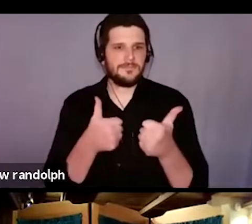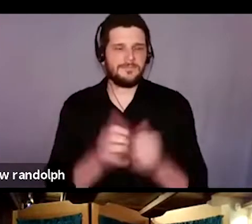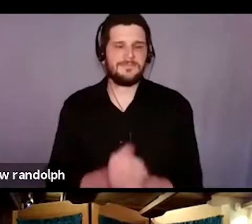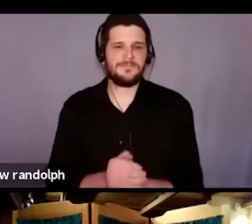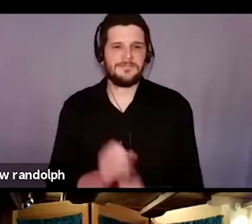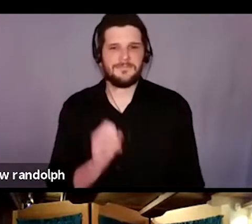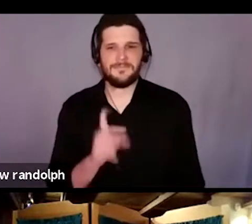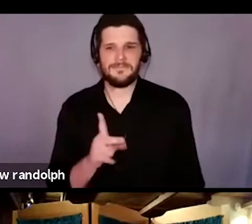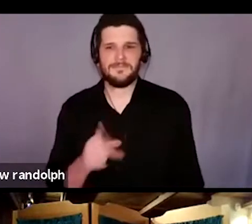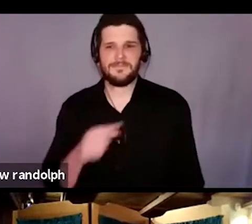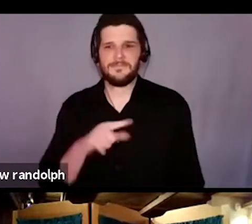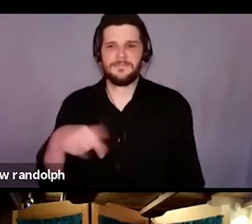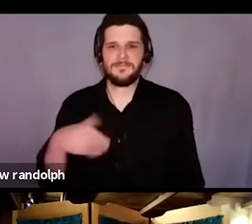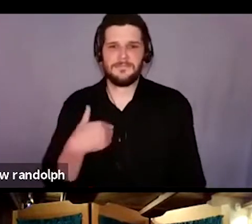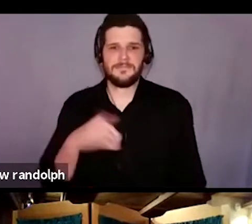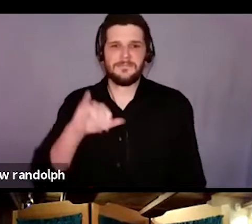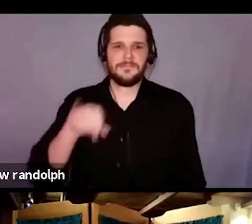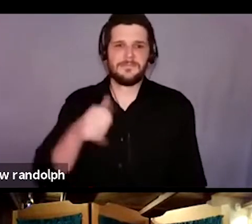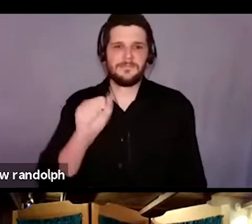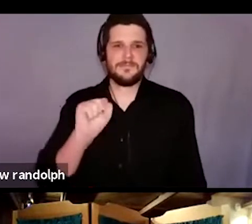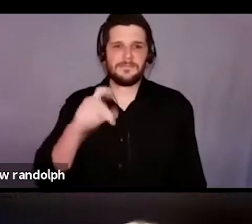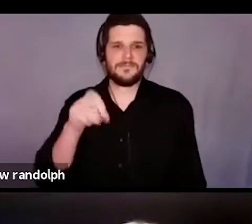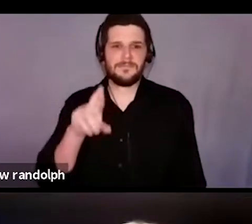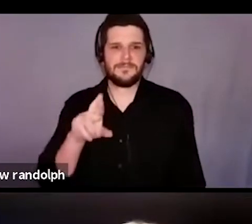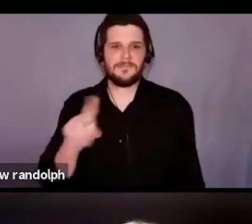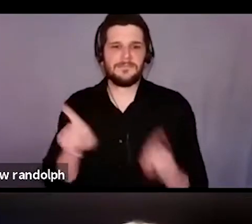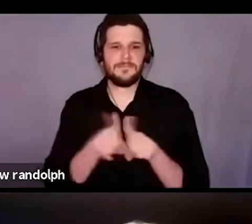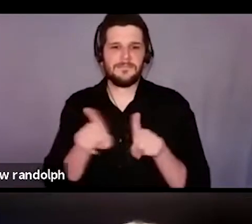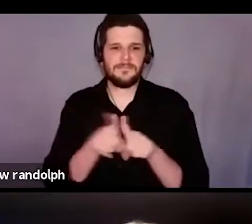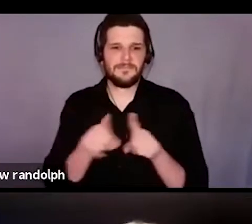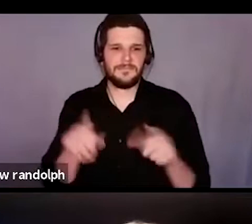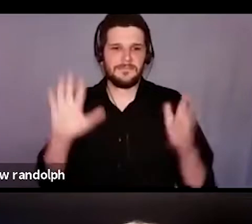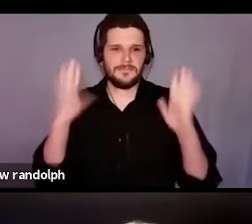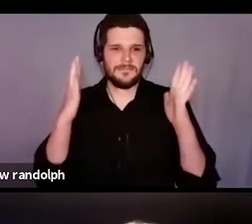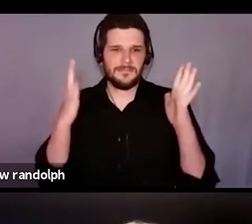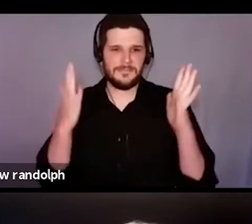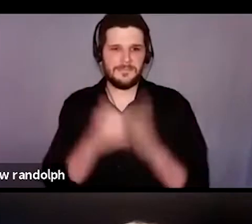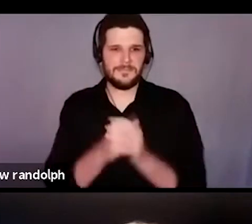Oh, and we have Jasper as well. Hurrah.